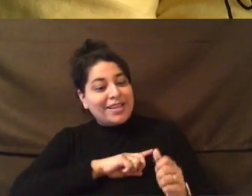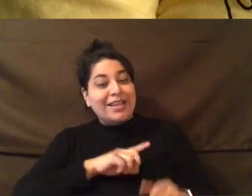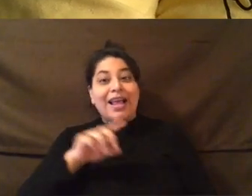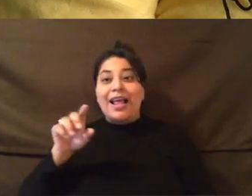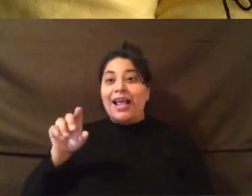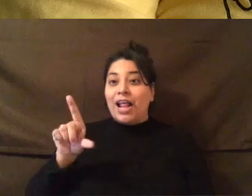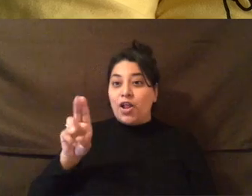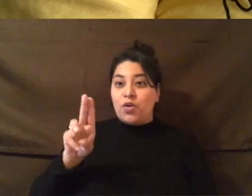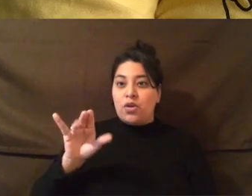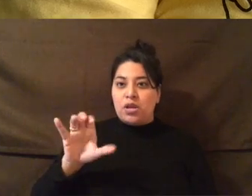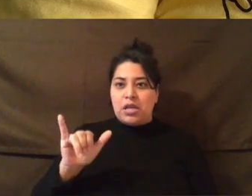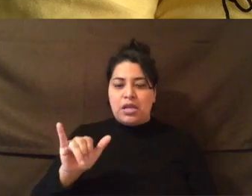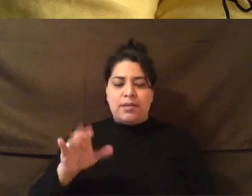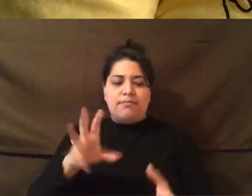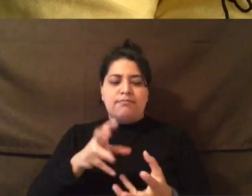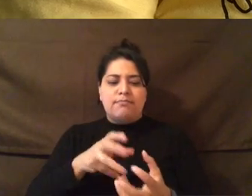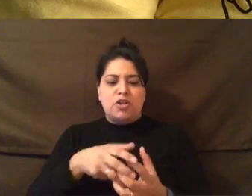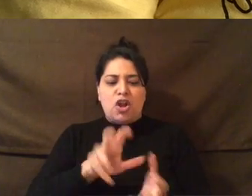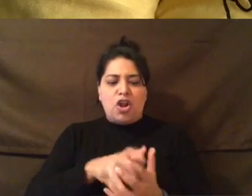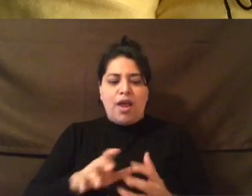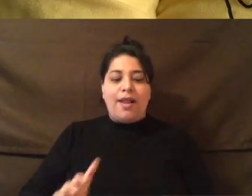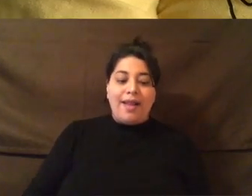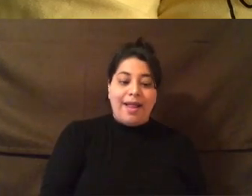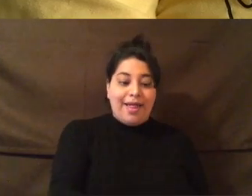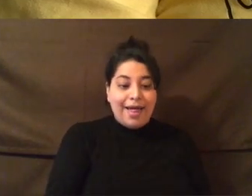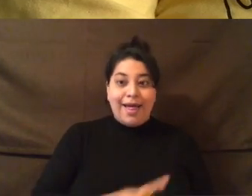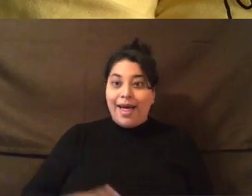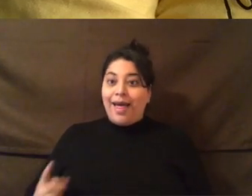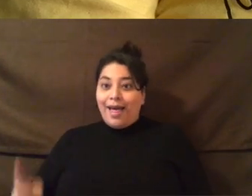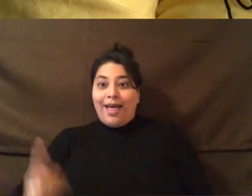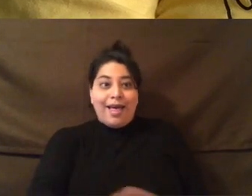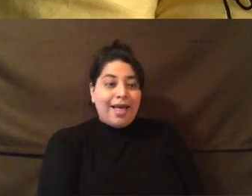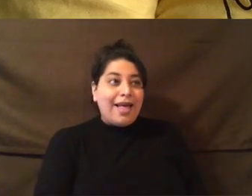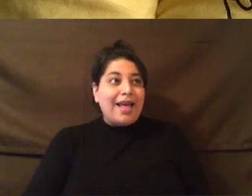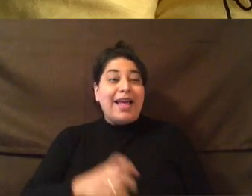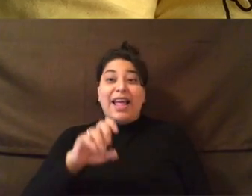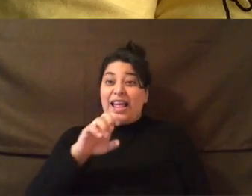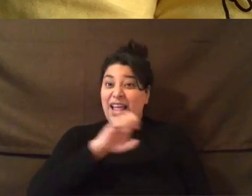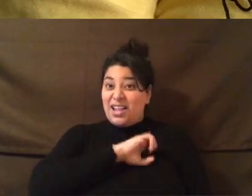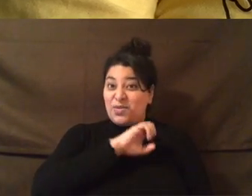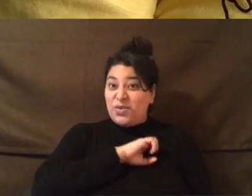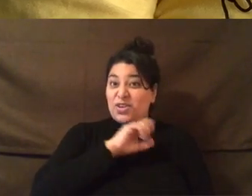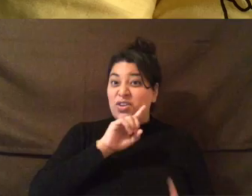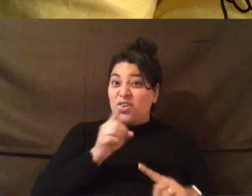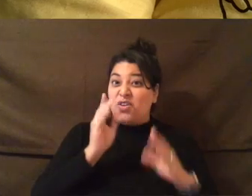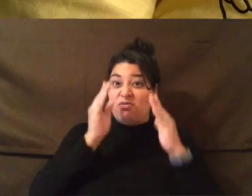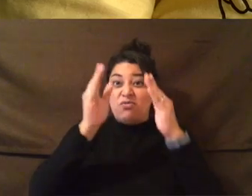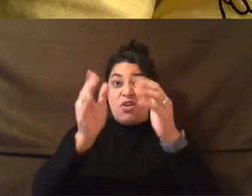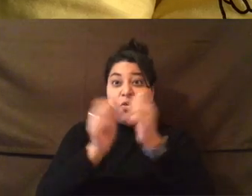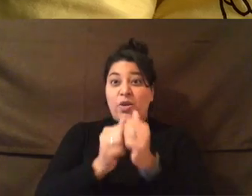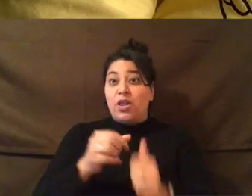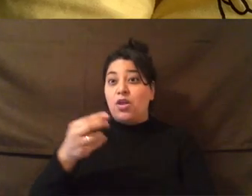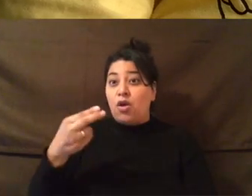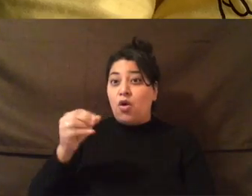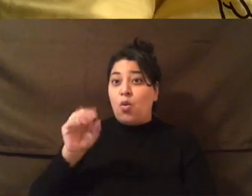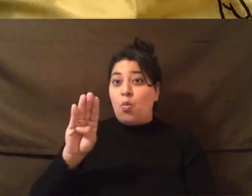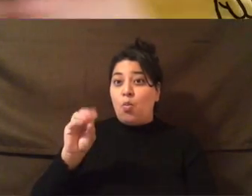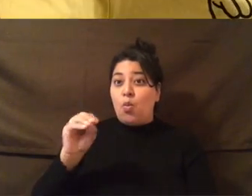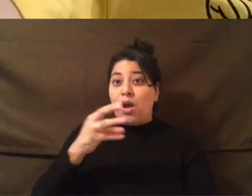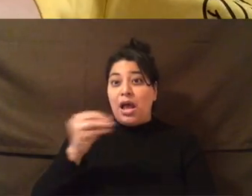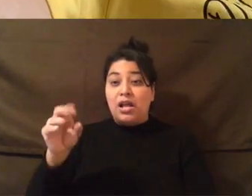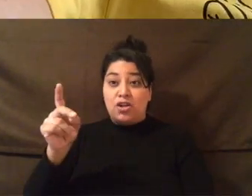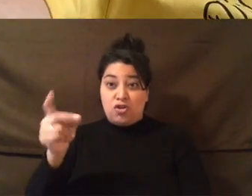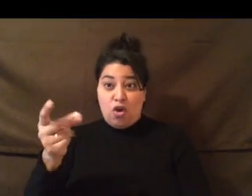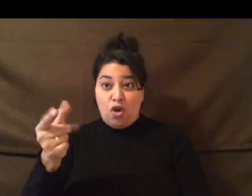Lucy danced around Bull's feet, wagging her tail and barking. And so it was that Edward took to the road with a hobo and his dog.